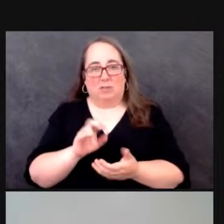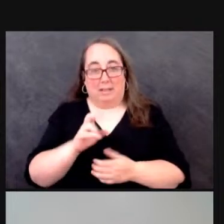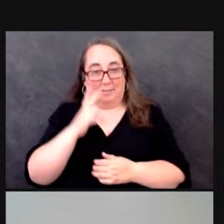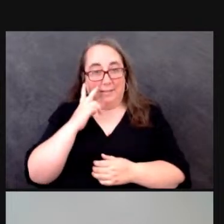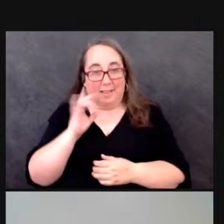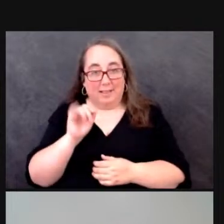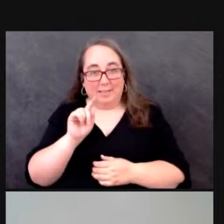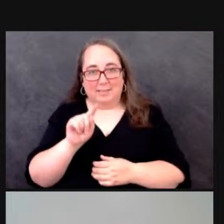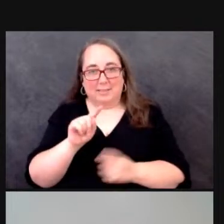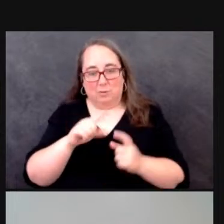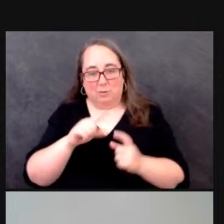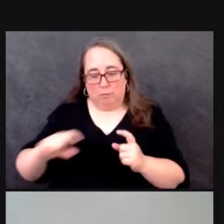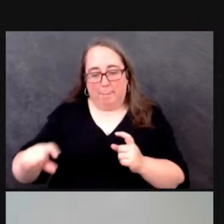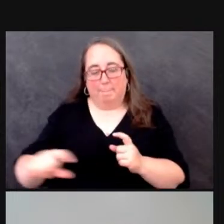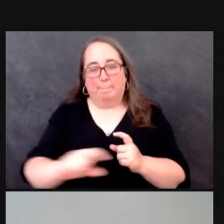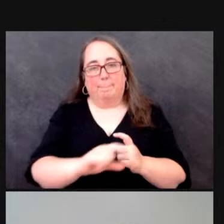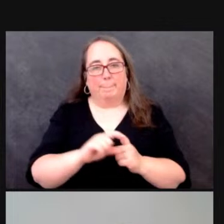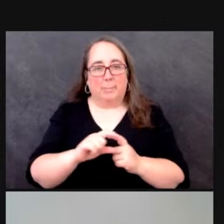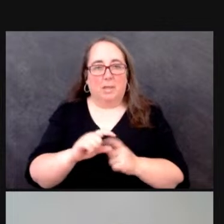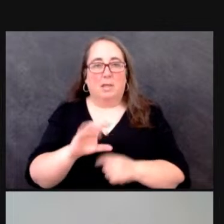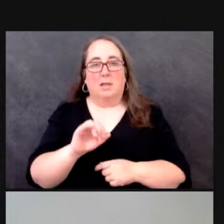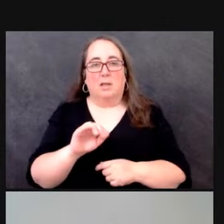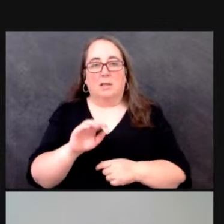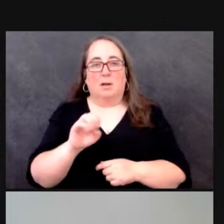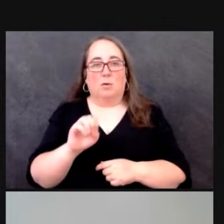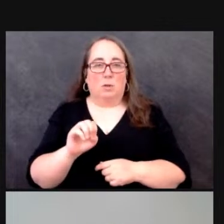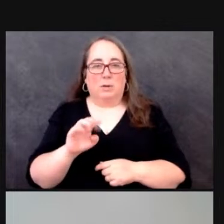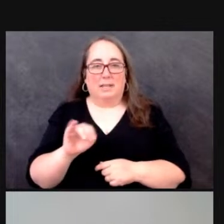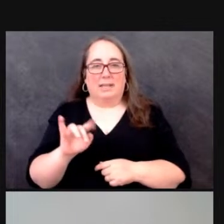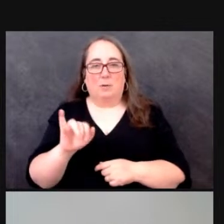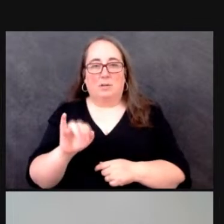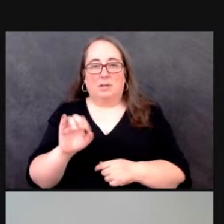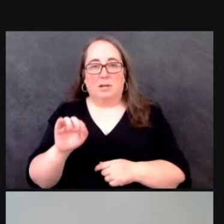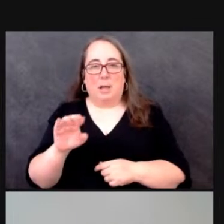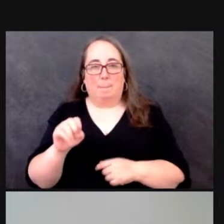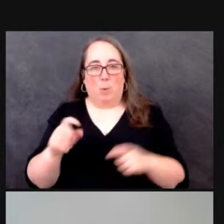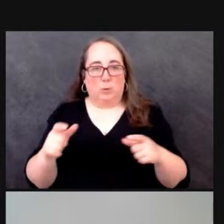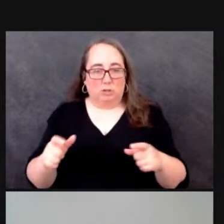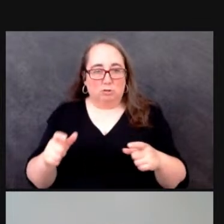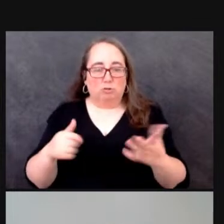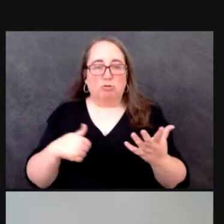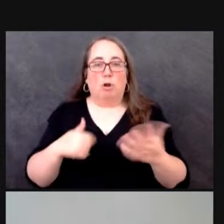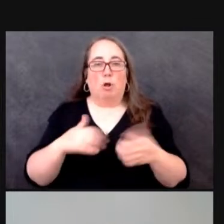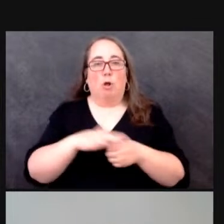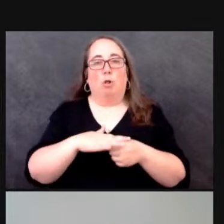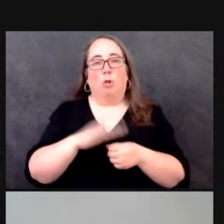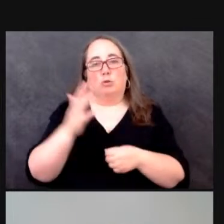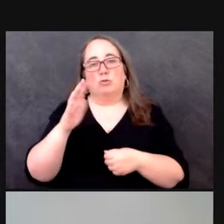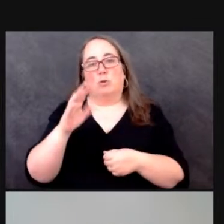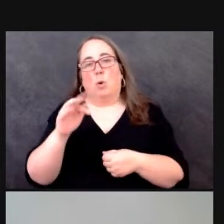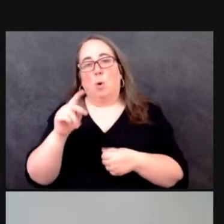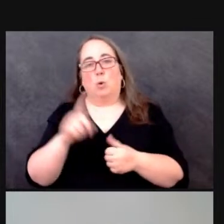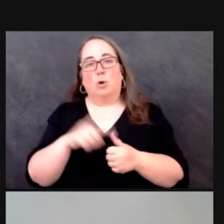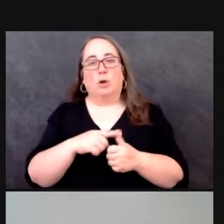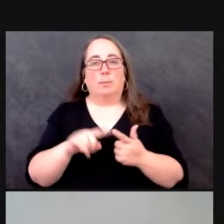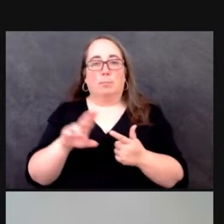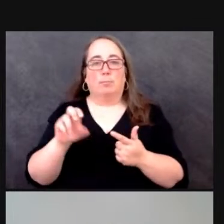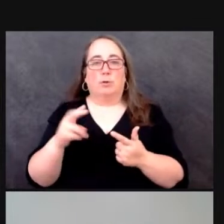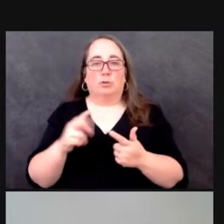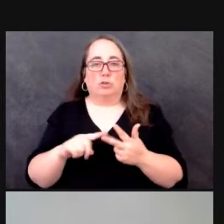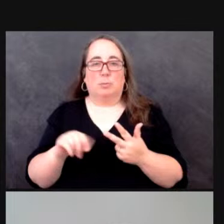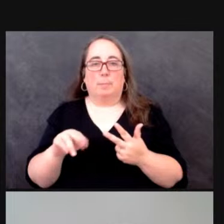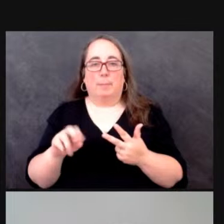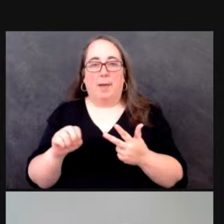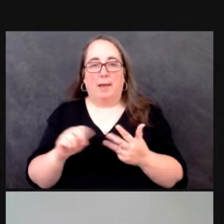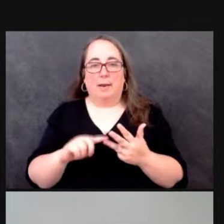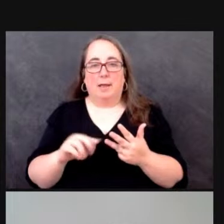this rim of the Caroline County compote dish. Native trees such as oak, birch, pine, and hemlock and